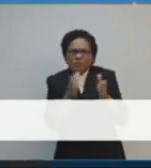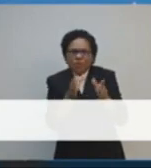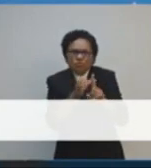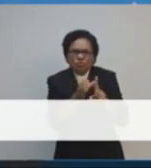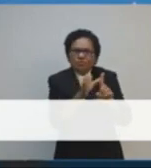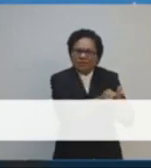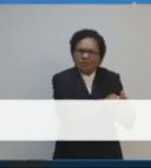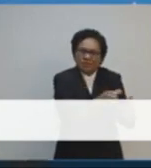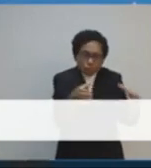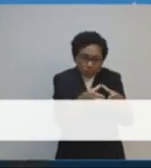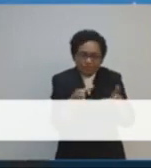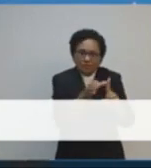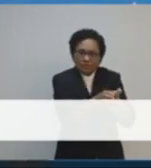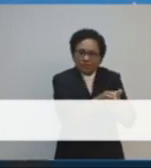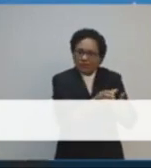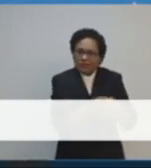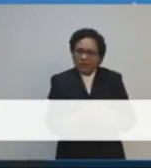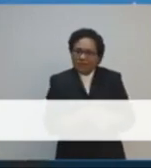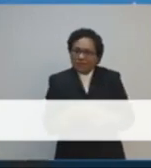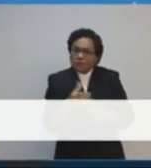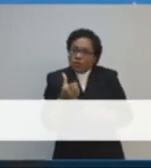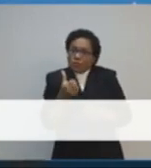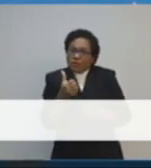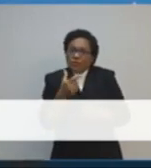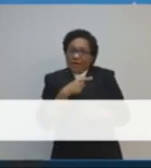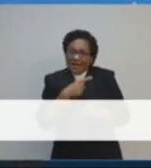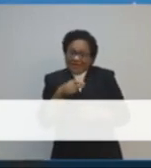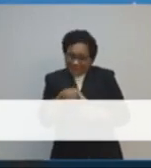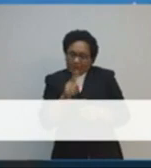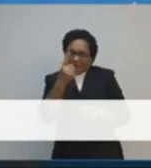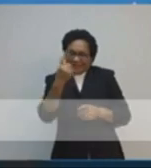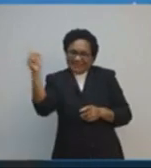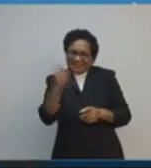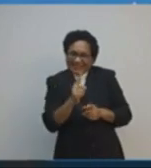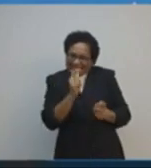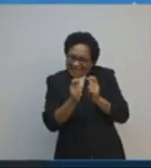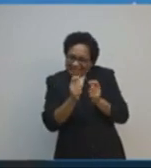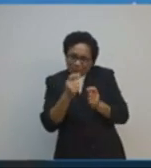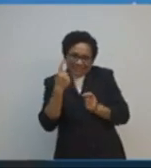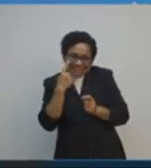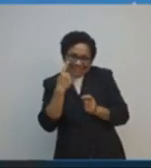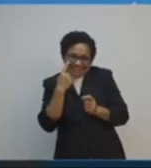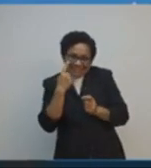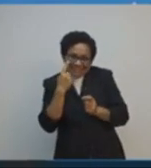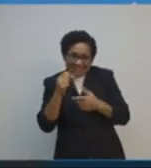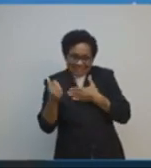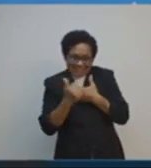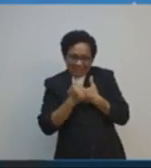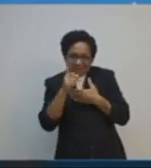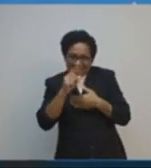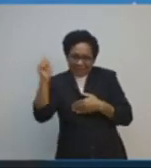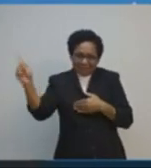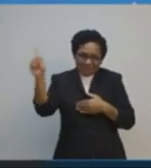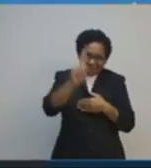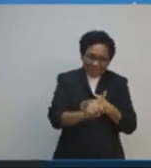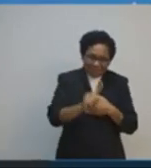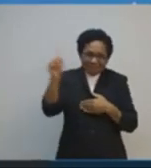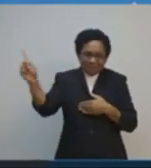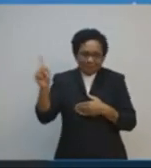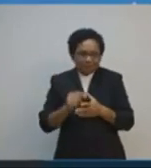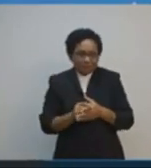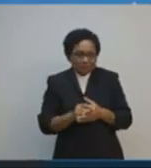have piloted that group, tested our protocols. And once we have reviewed all those protocols and we know that the group